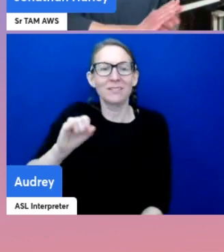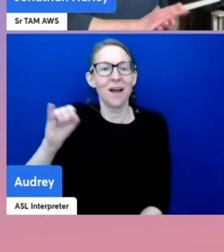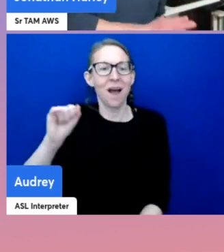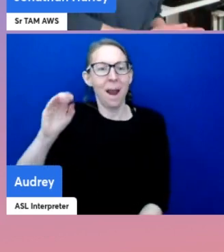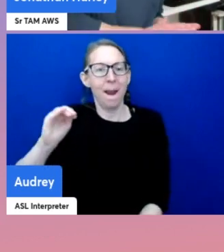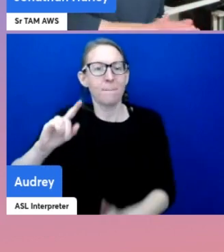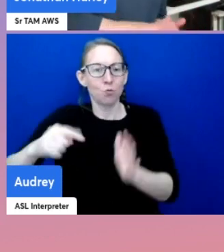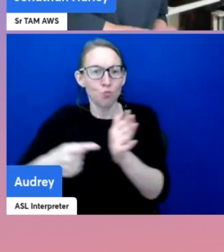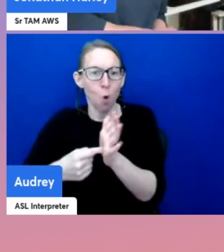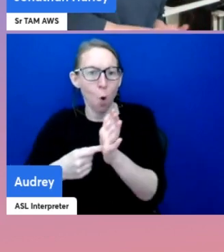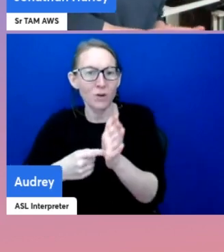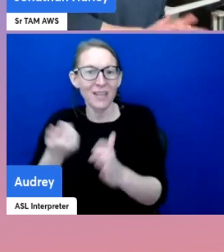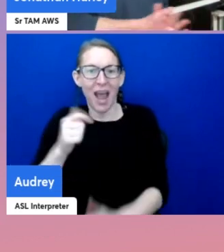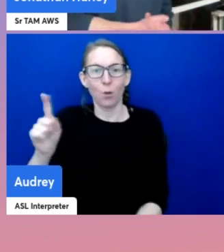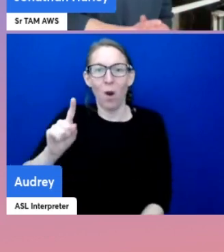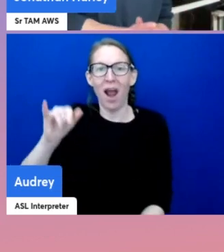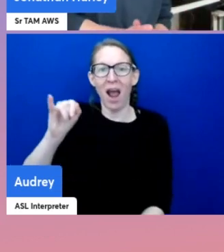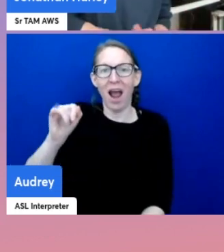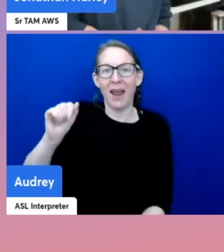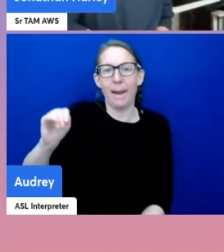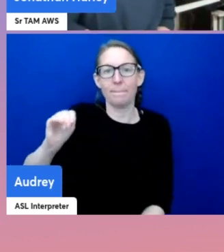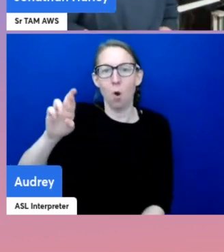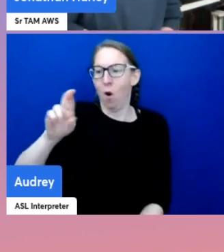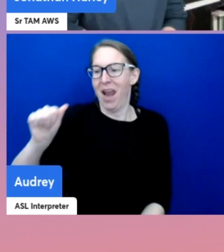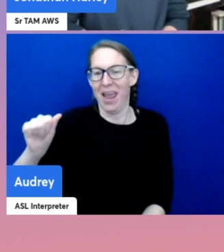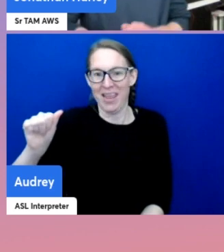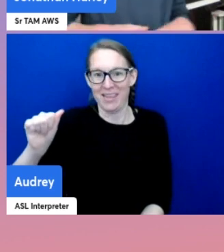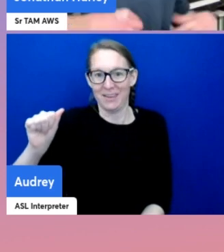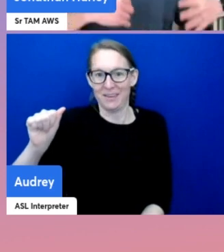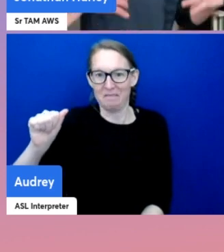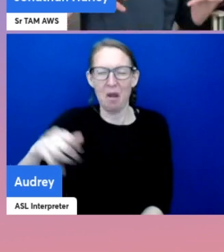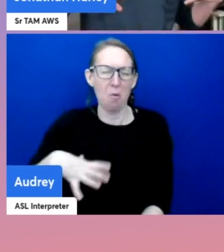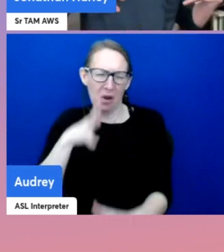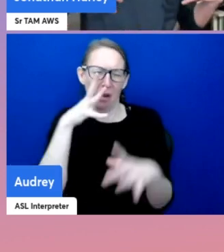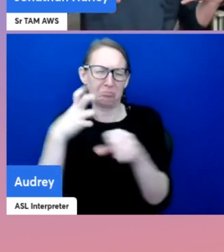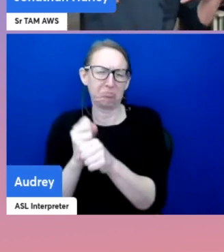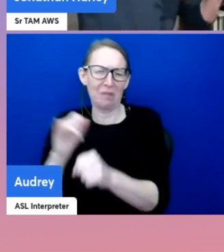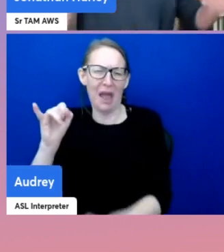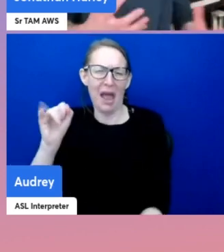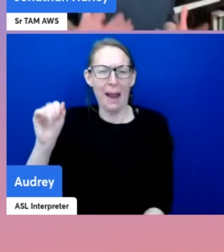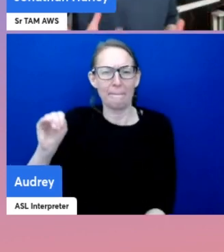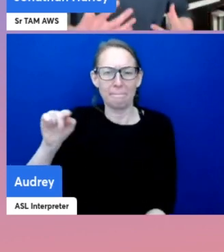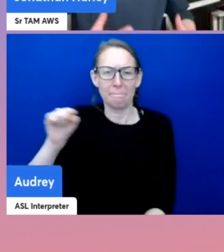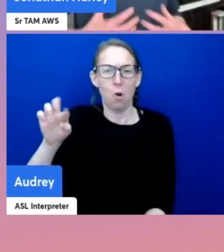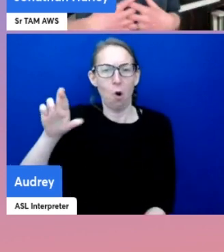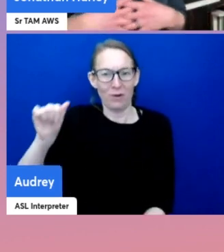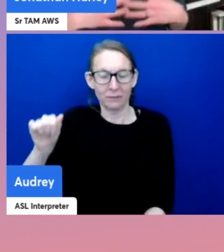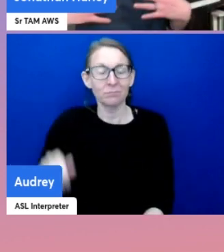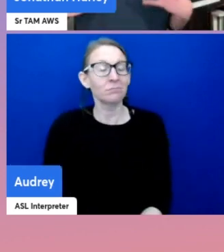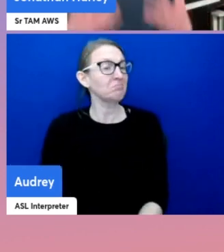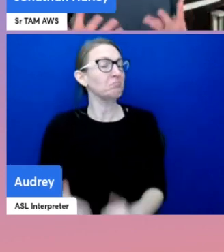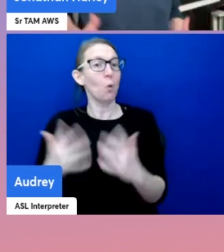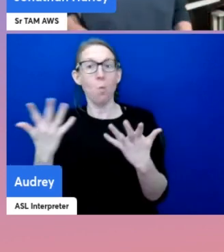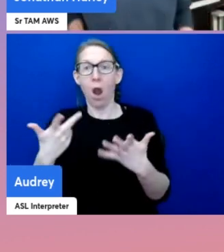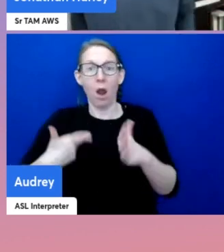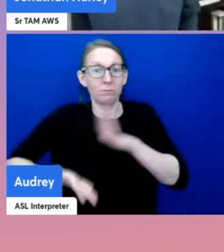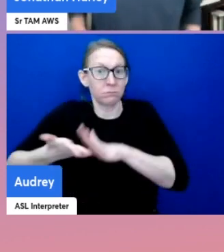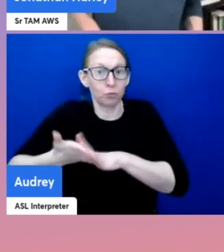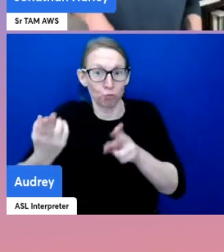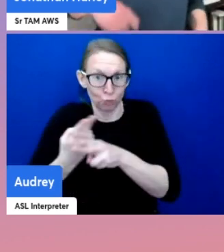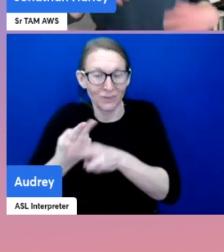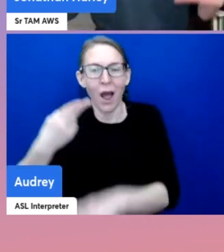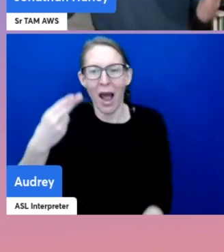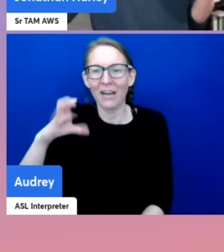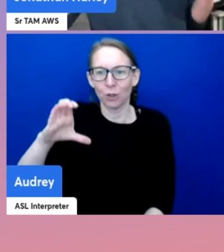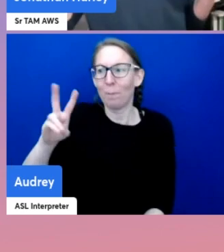or IAM-RA. I'll abbreviate it at various times. And the vehicle that we're going to use for this is HashiCorp Vault.